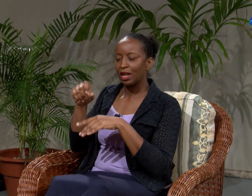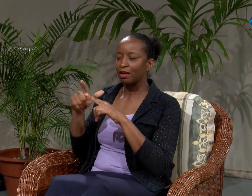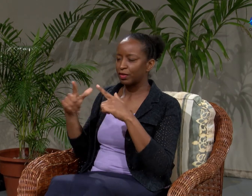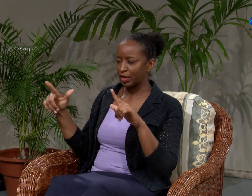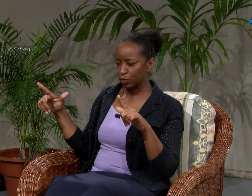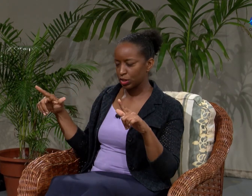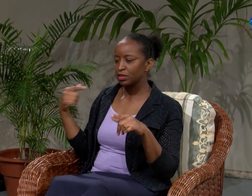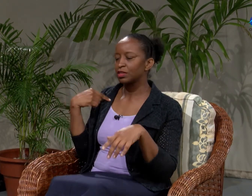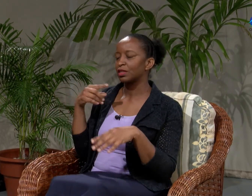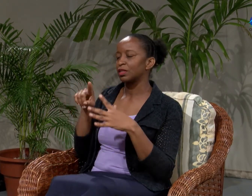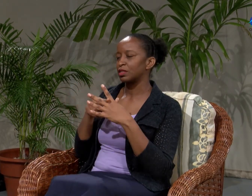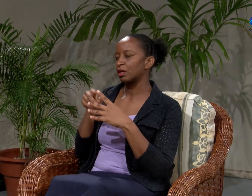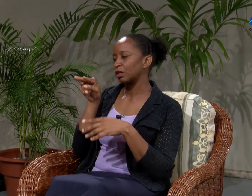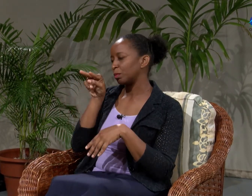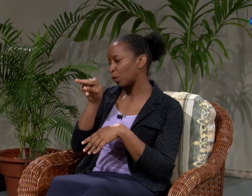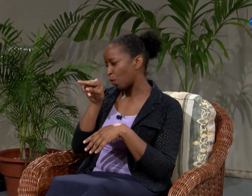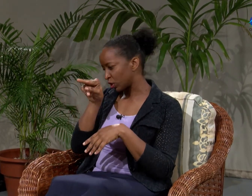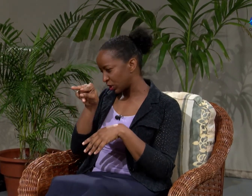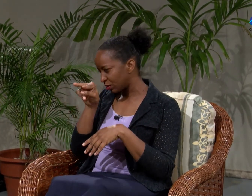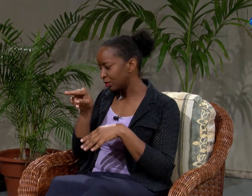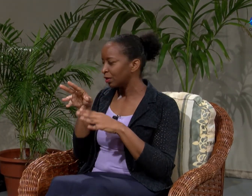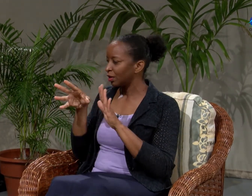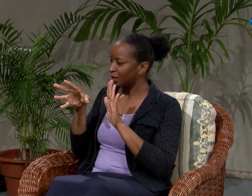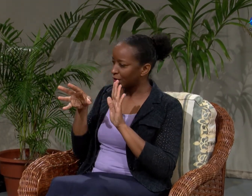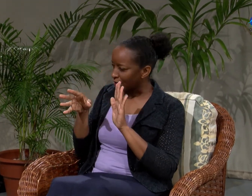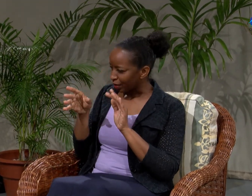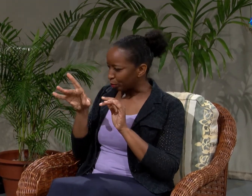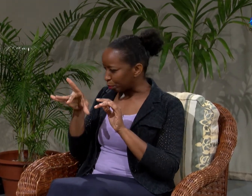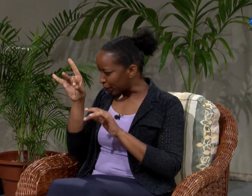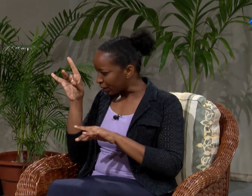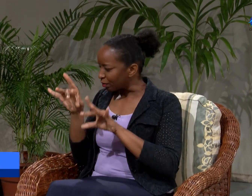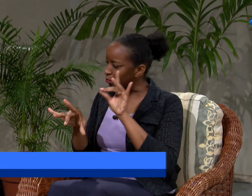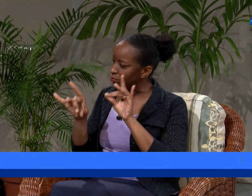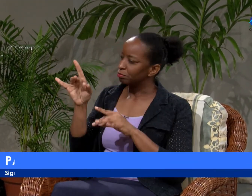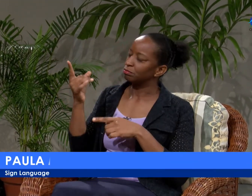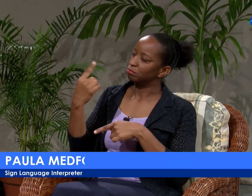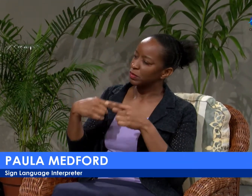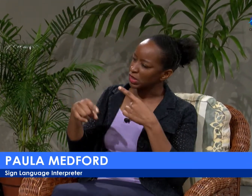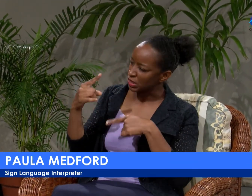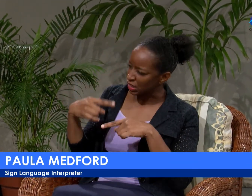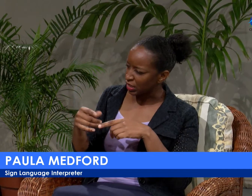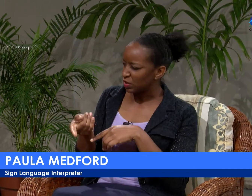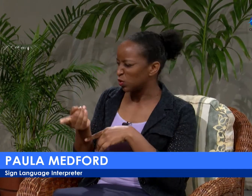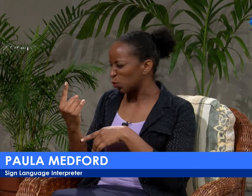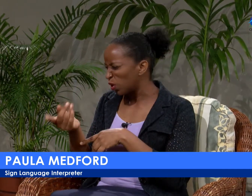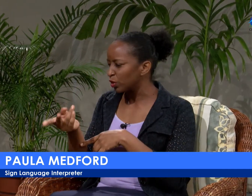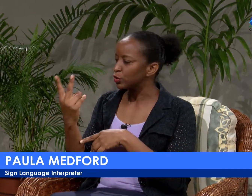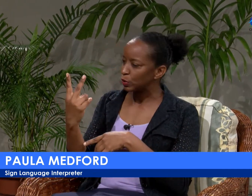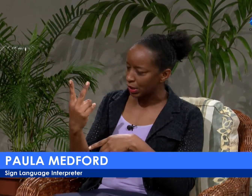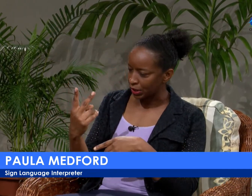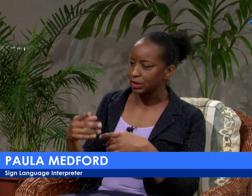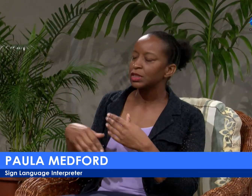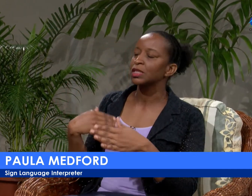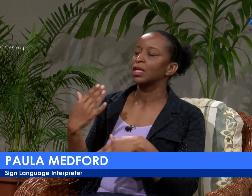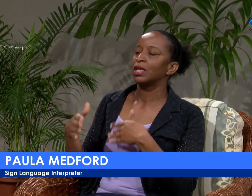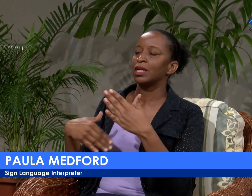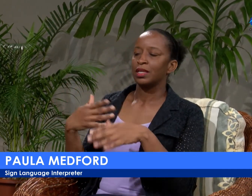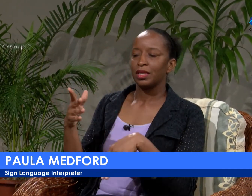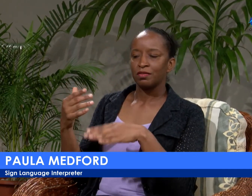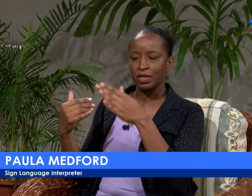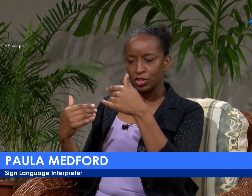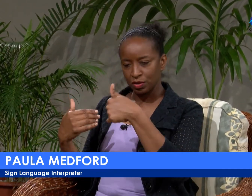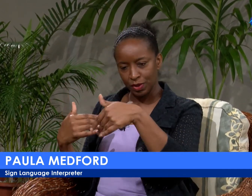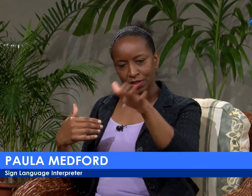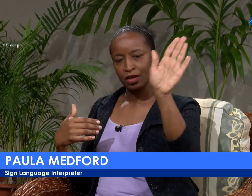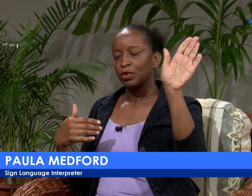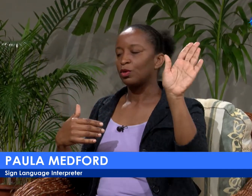I love languages, and I started by watching and picking up signs, 1 or 2 signs,